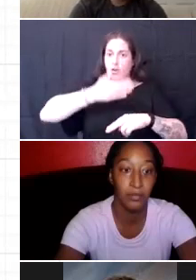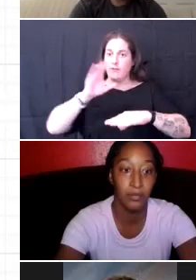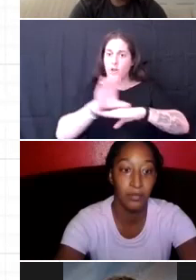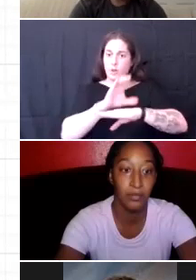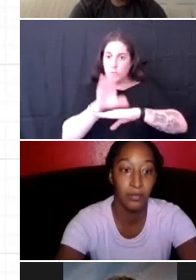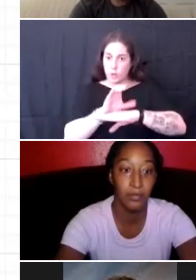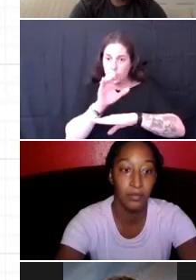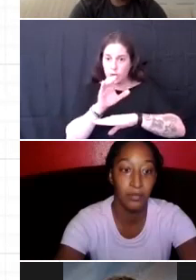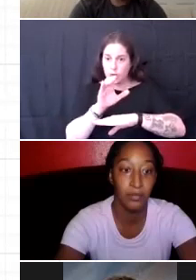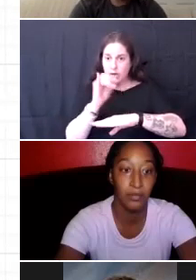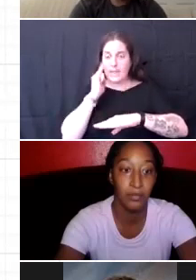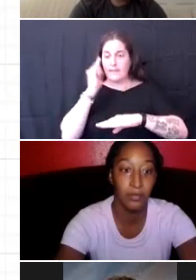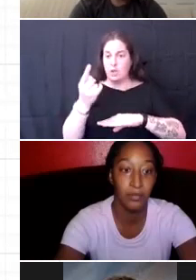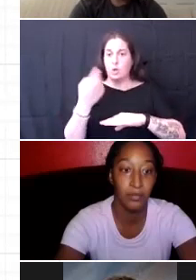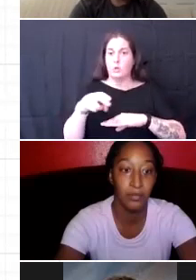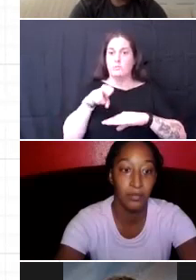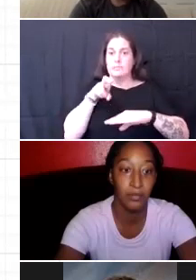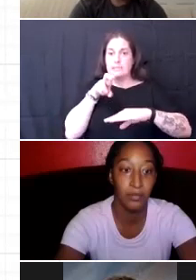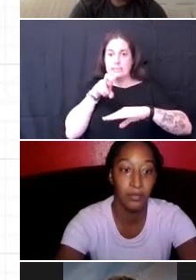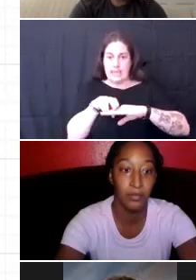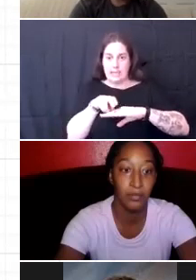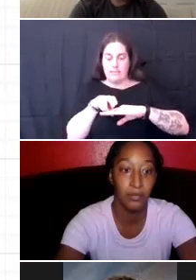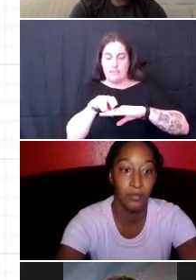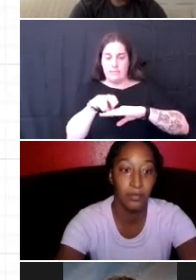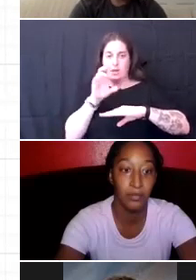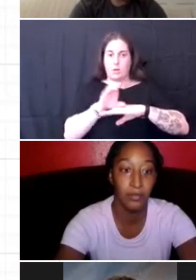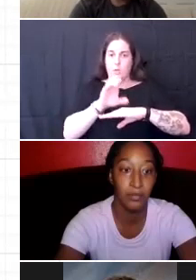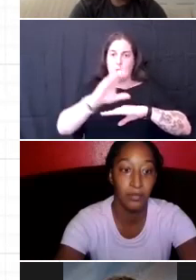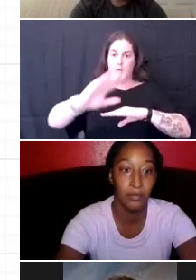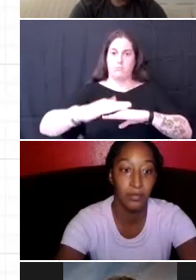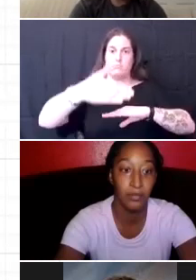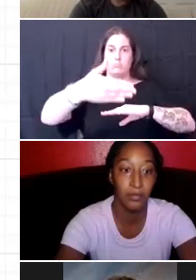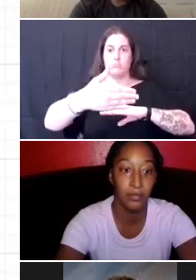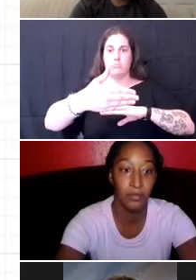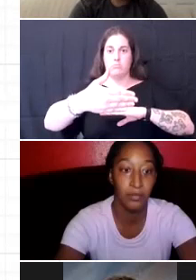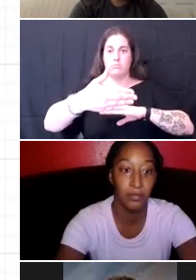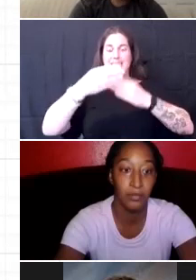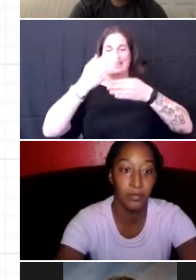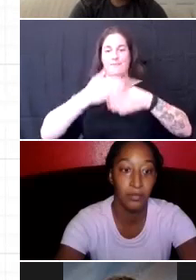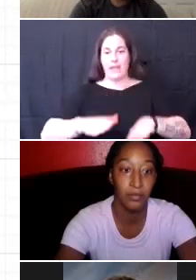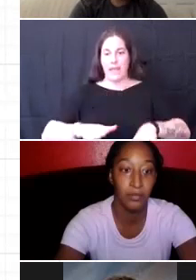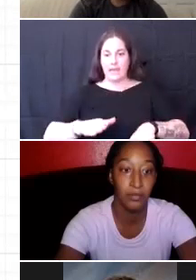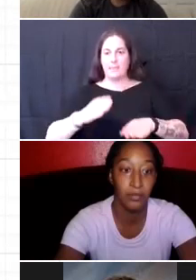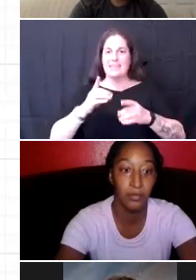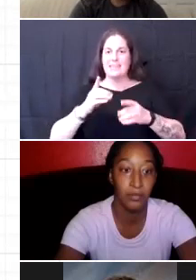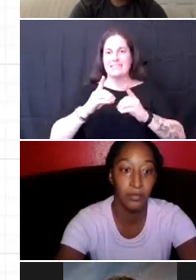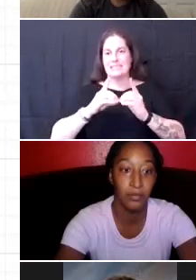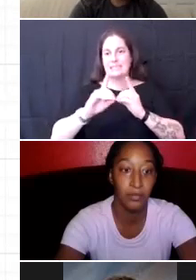your mass there and the mass of the computer divided by the distance between you squared,